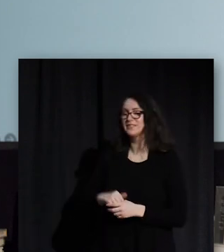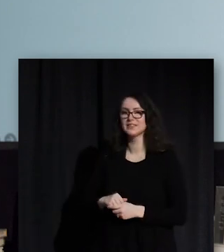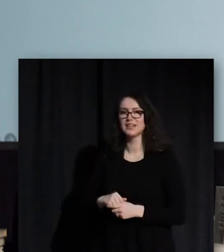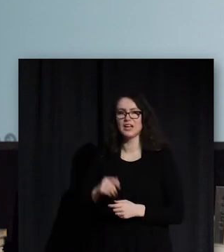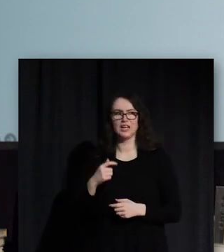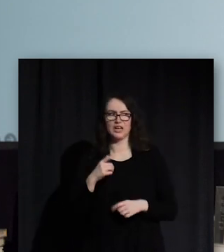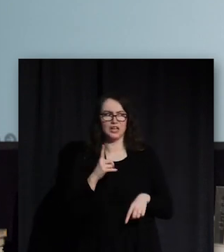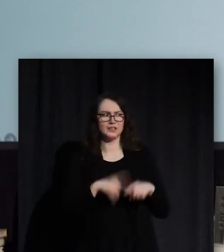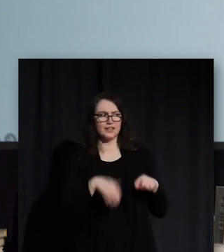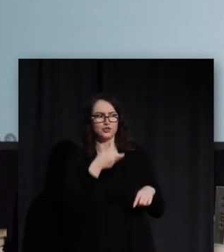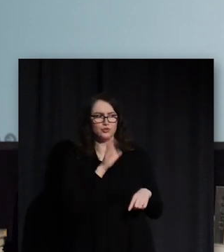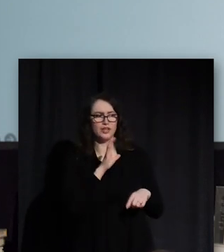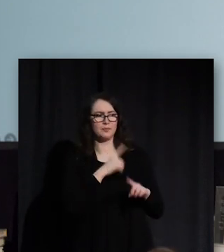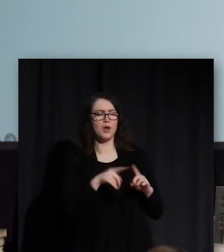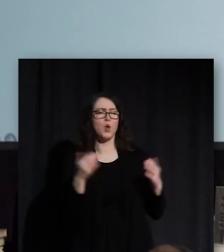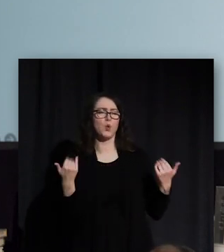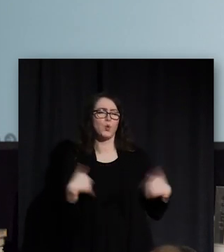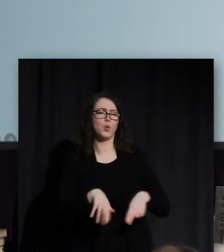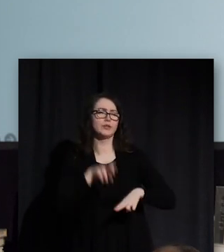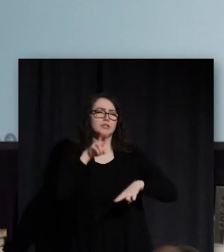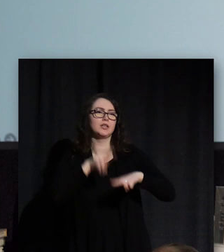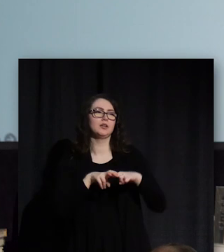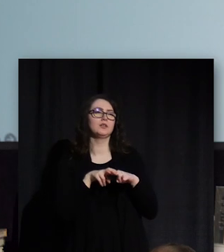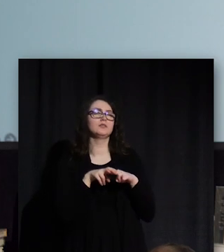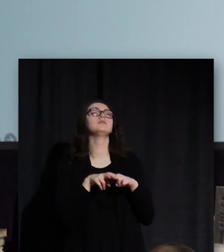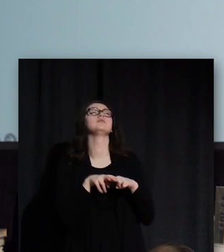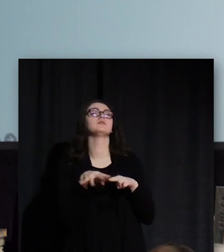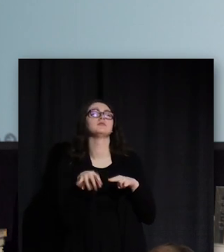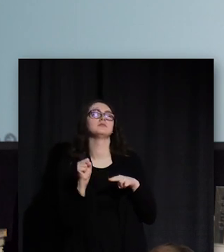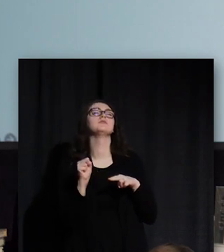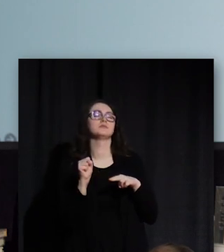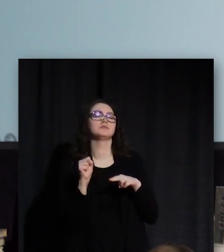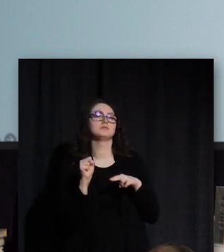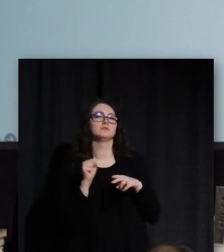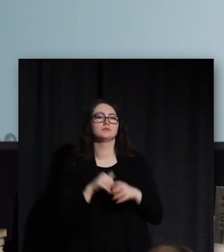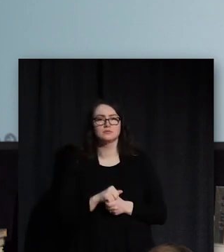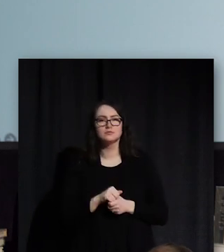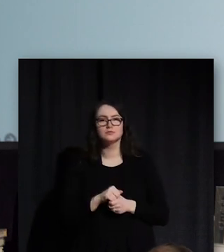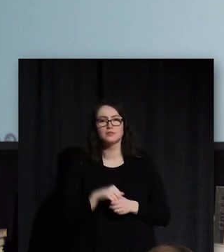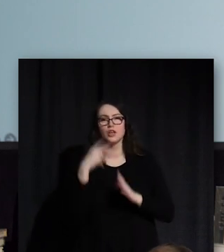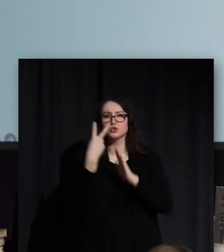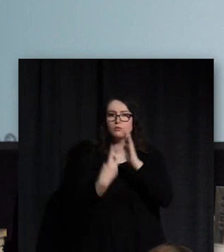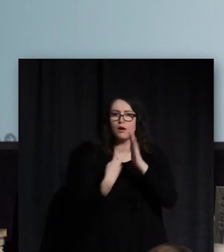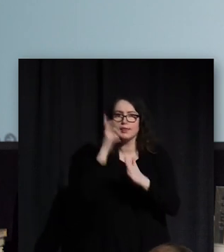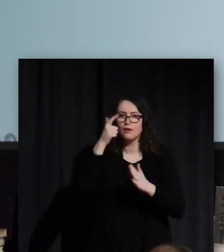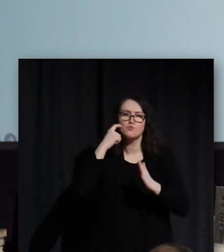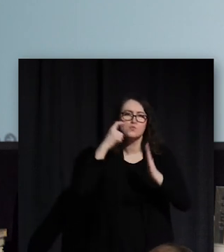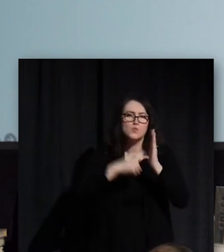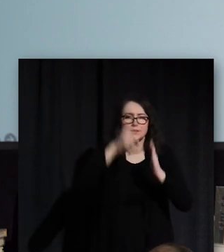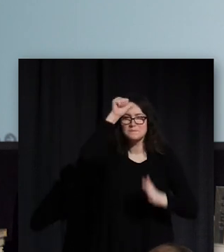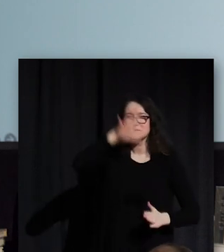I definitely can't drink it, but it feels really good to sit down. 2 hours later, Stefan makes it to the